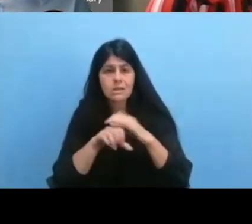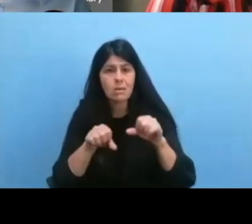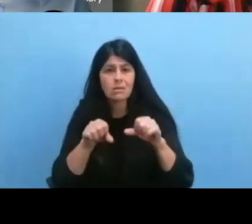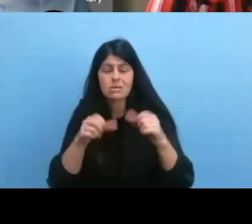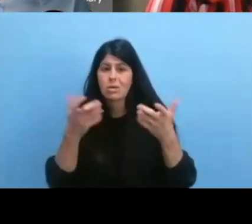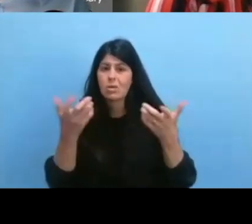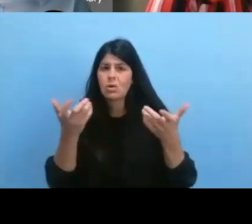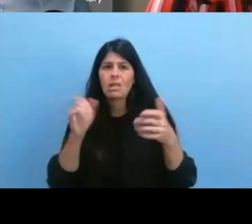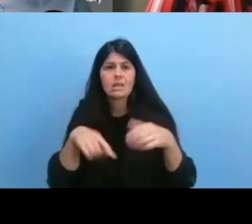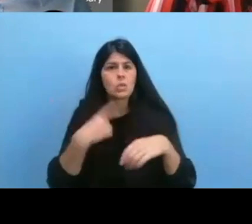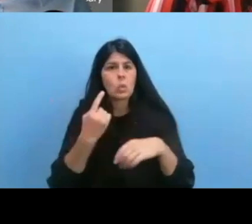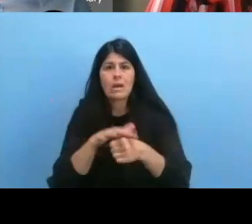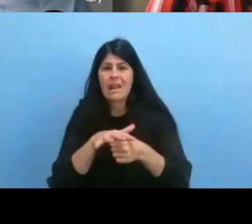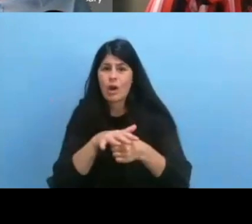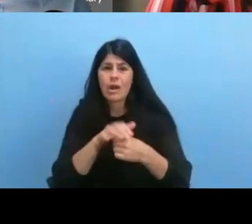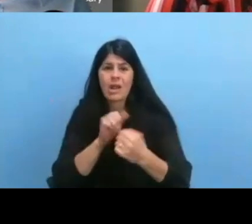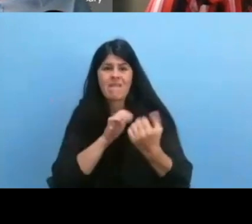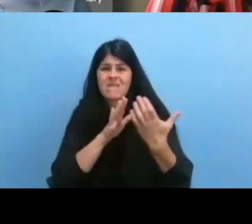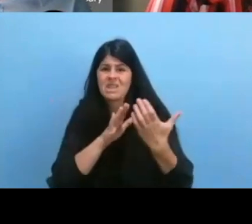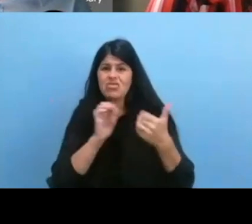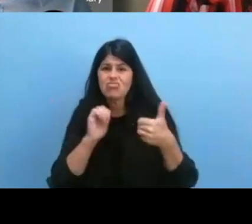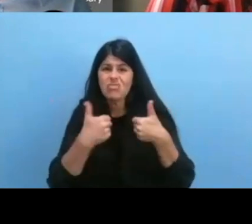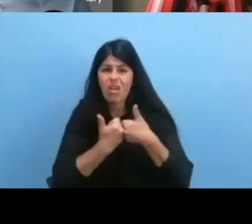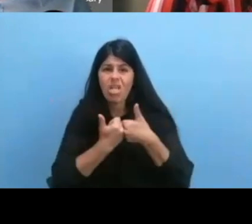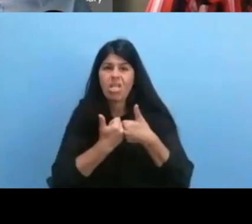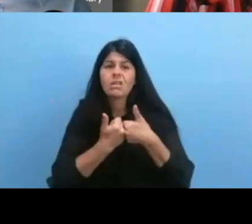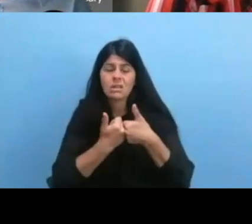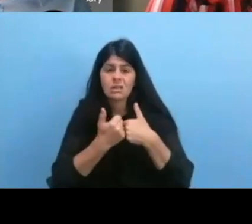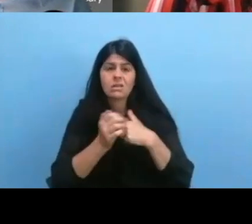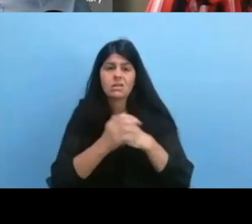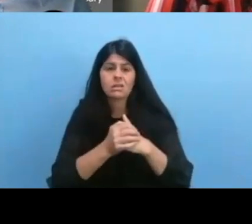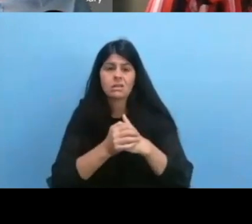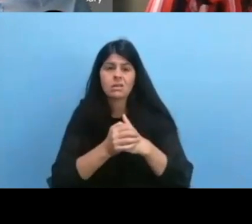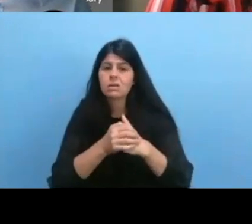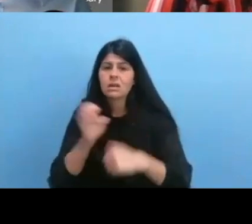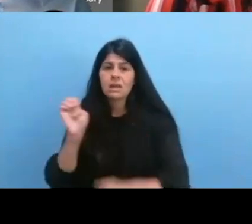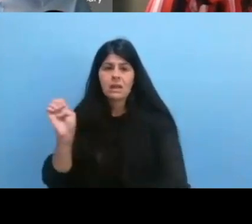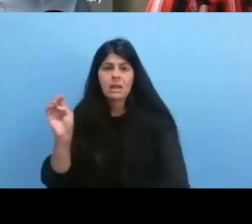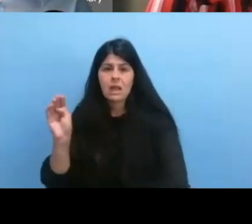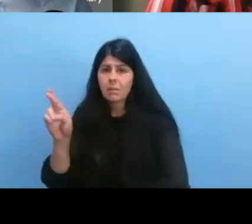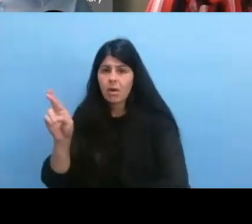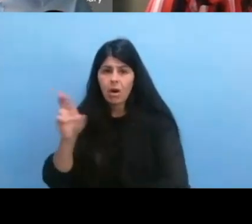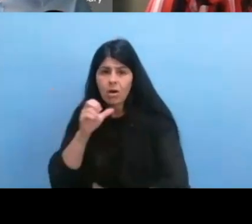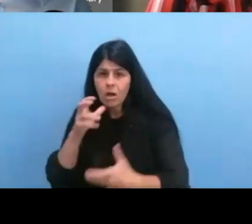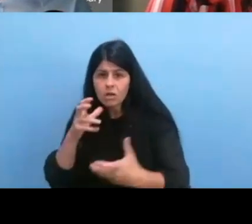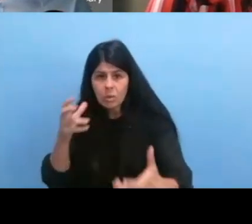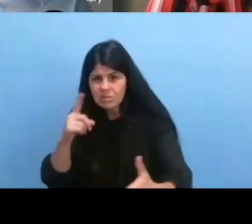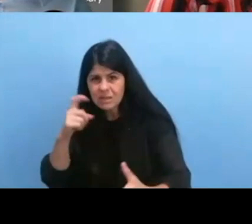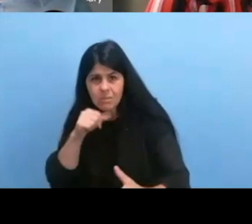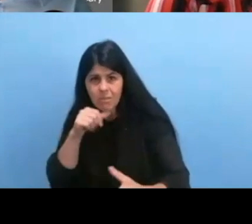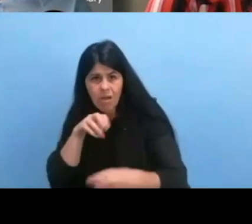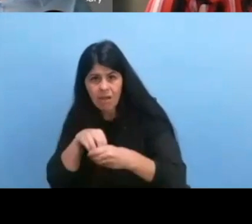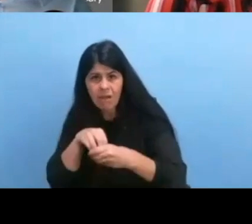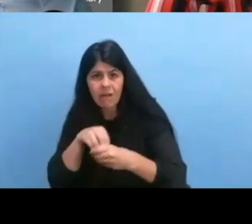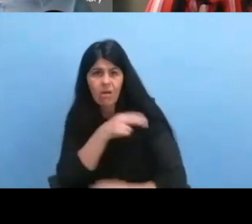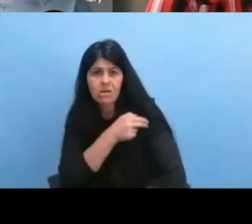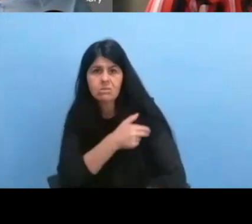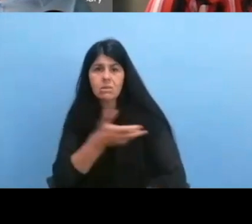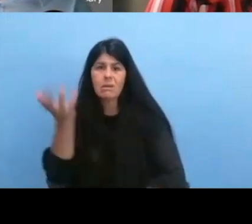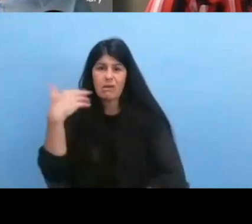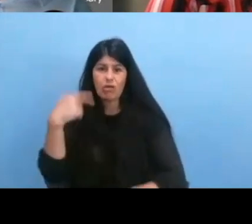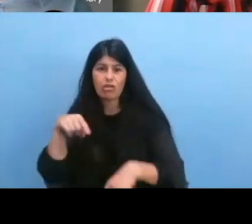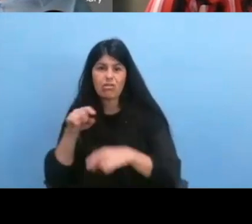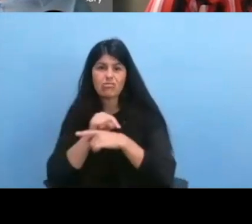concrete barrier that I face. I don't face the EMR stuff so much since I'm not in a hospital, but it was a problem when I was in my